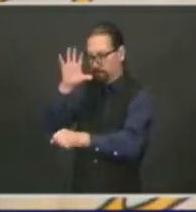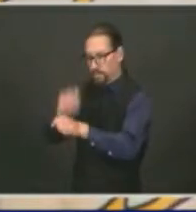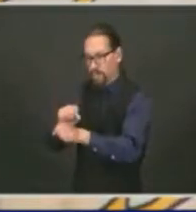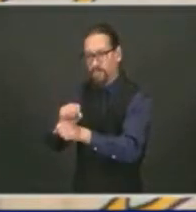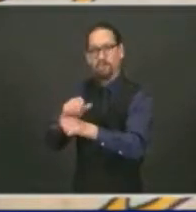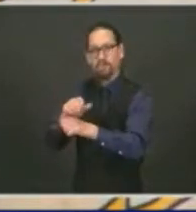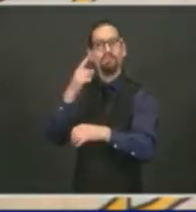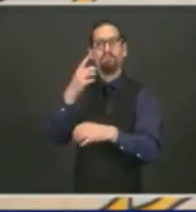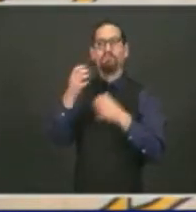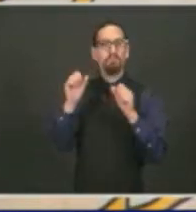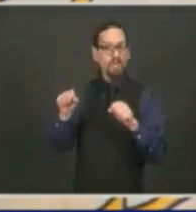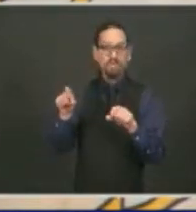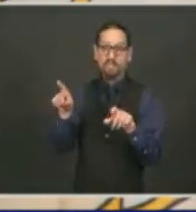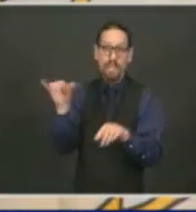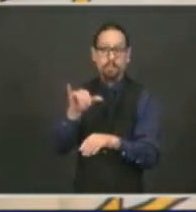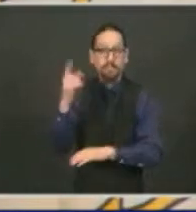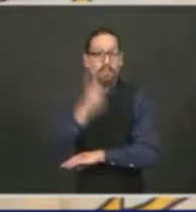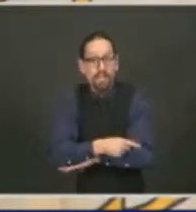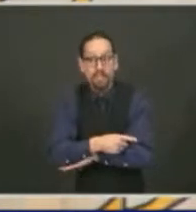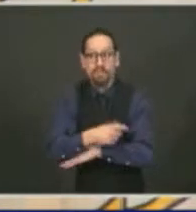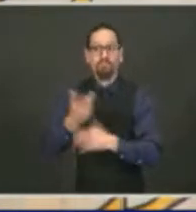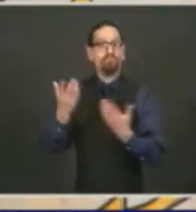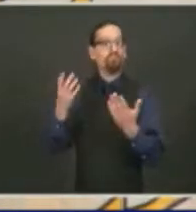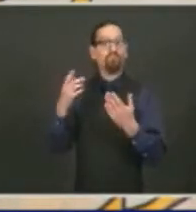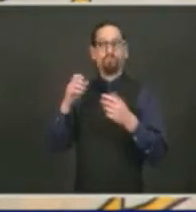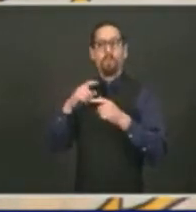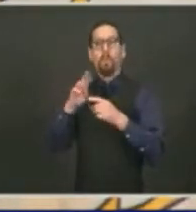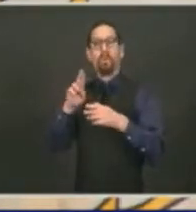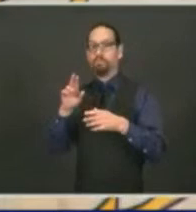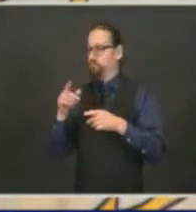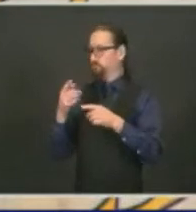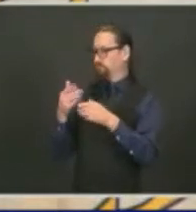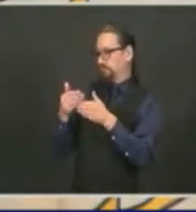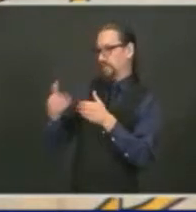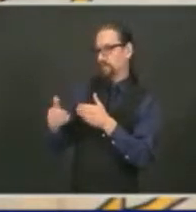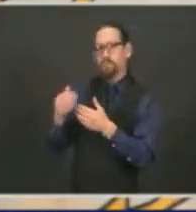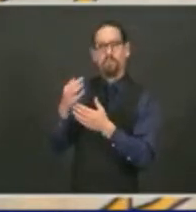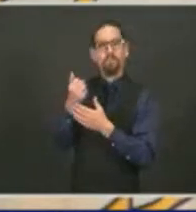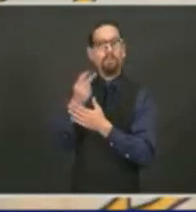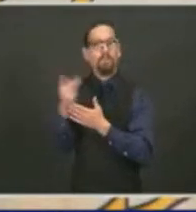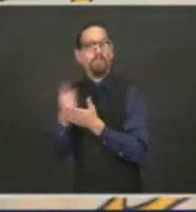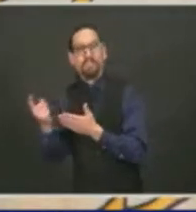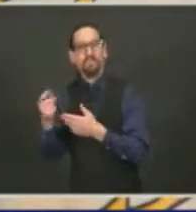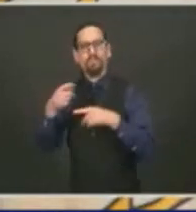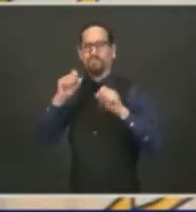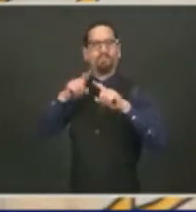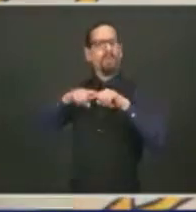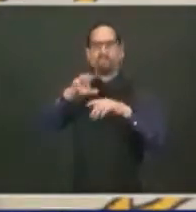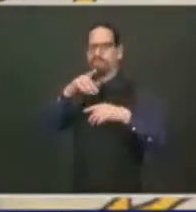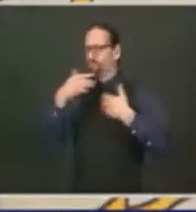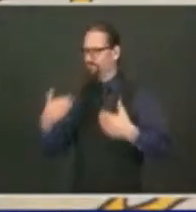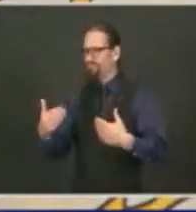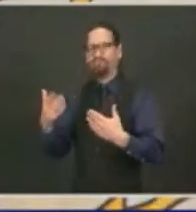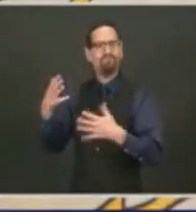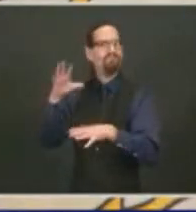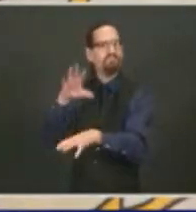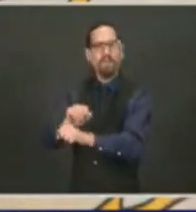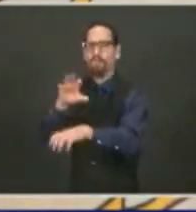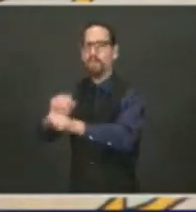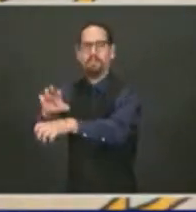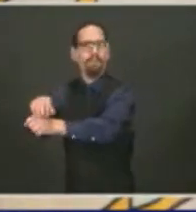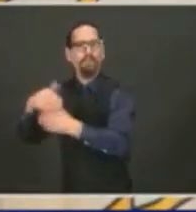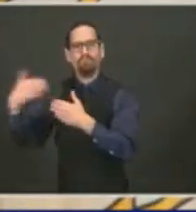week and the week after and the week after. In an ideal world, we'd all be getting tested once a week, once every 10